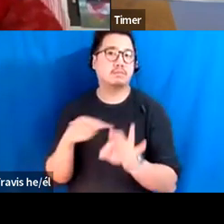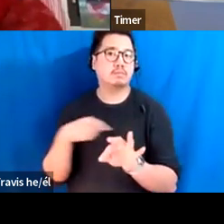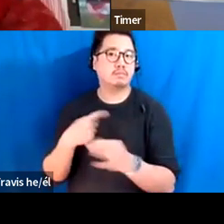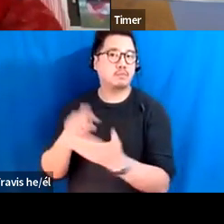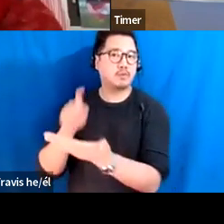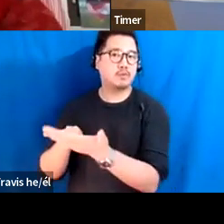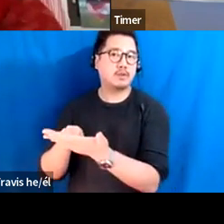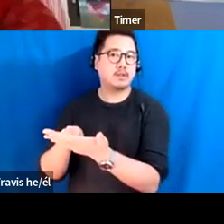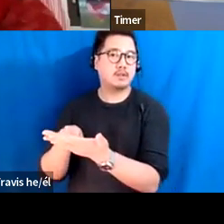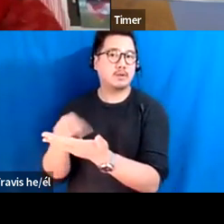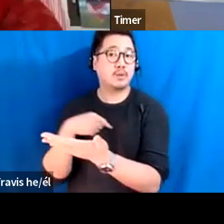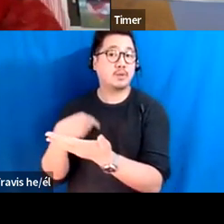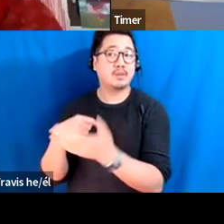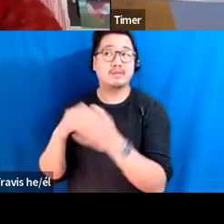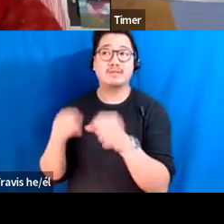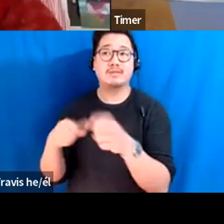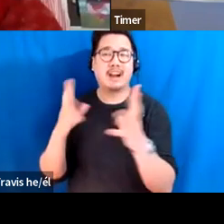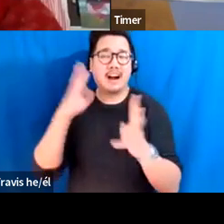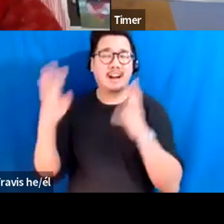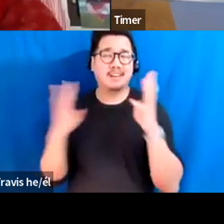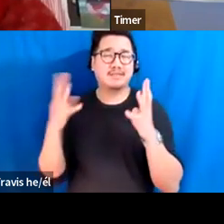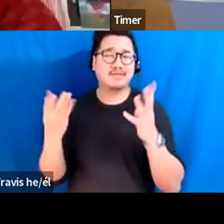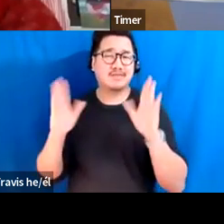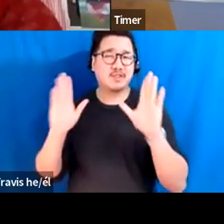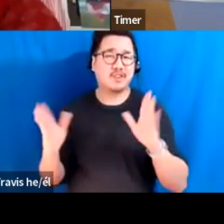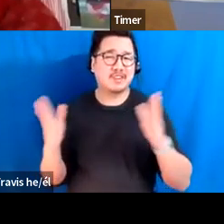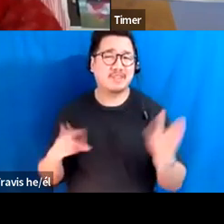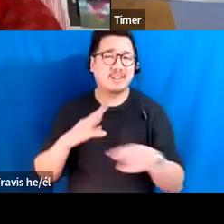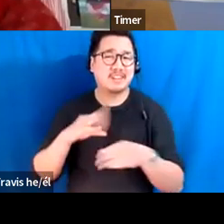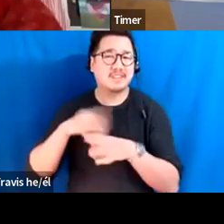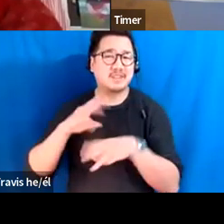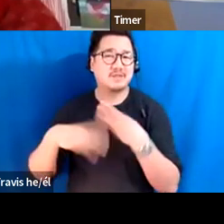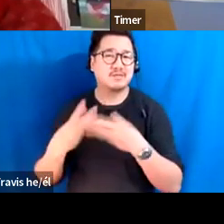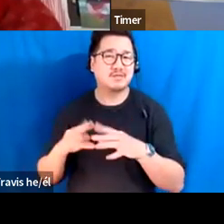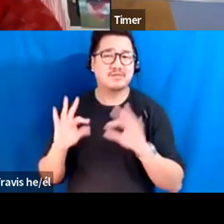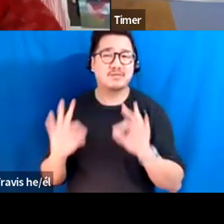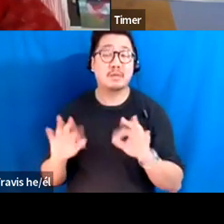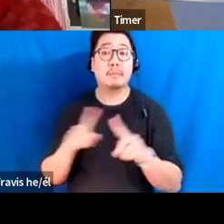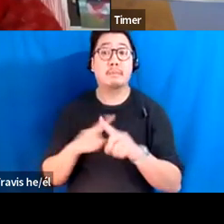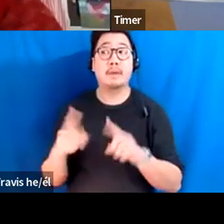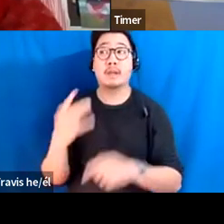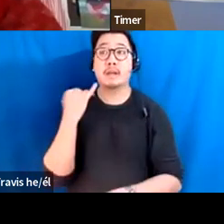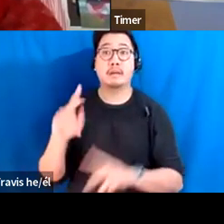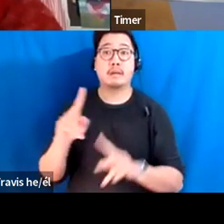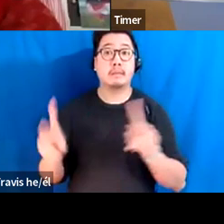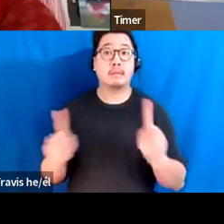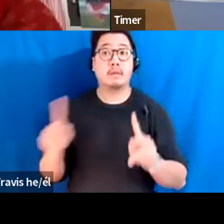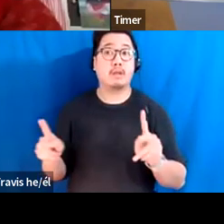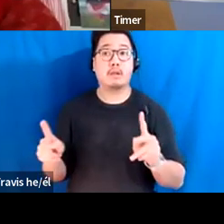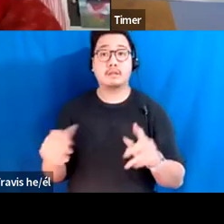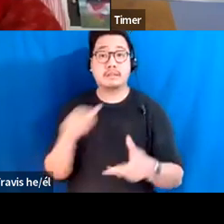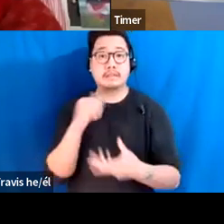that we can be coming up with the greatest plan in the world but if folks don't aren't a part of it and if they